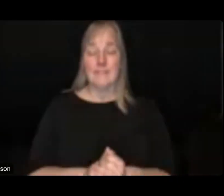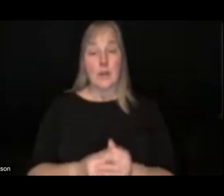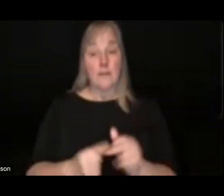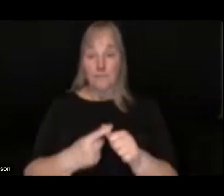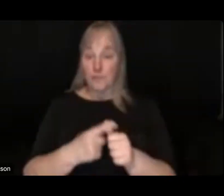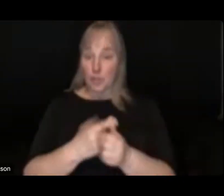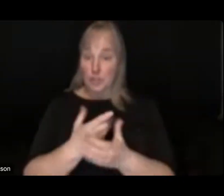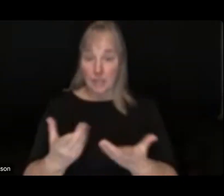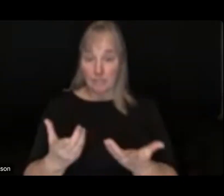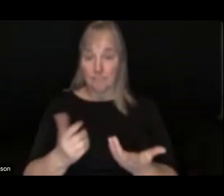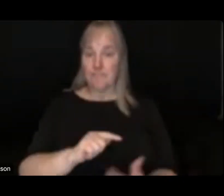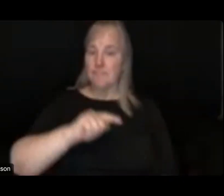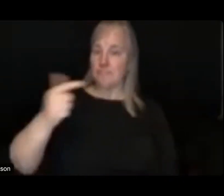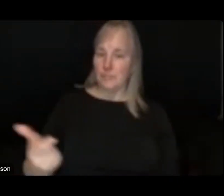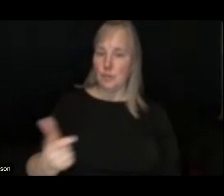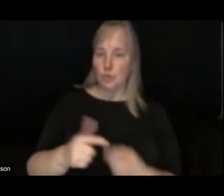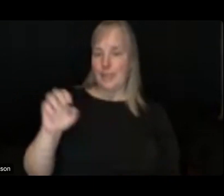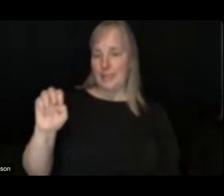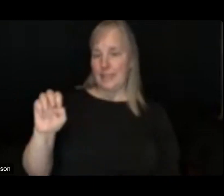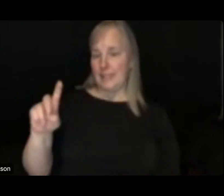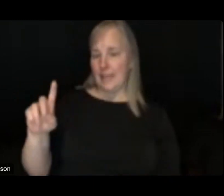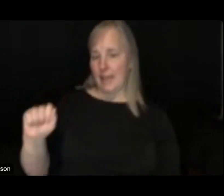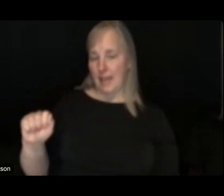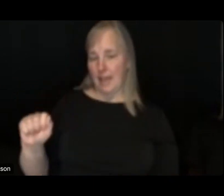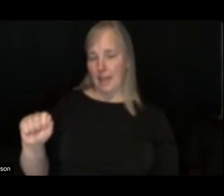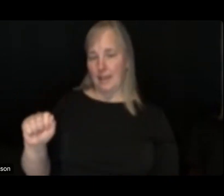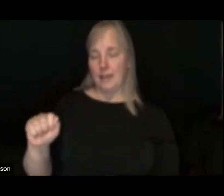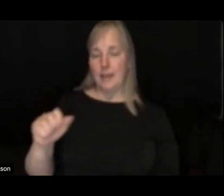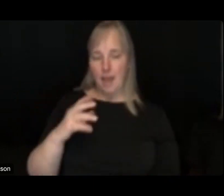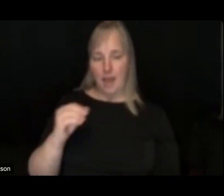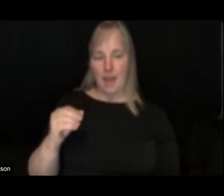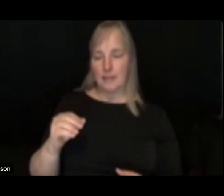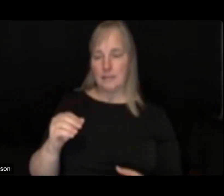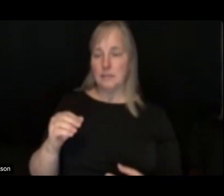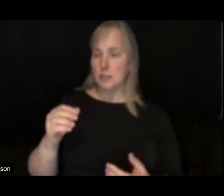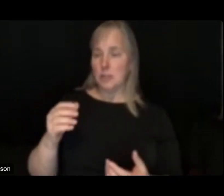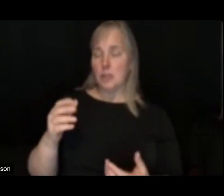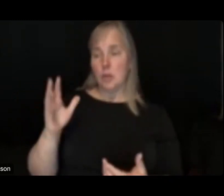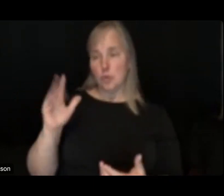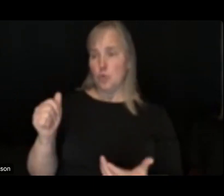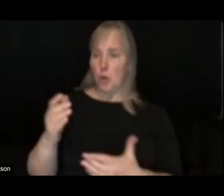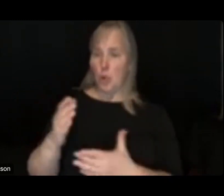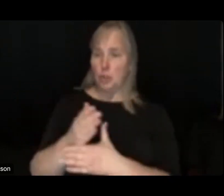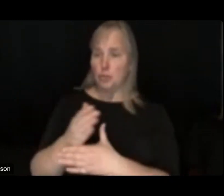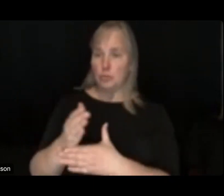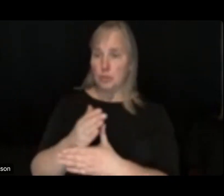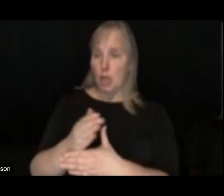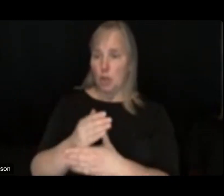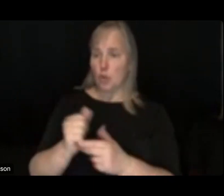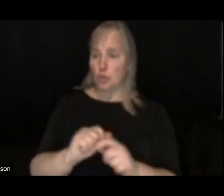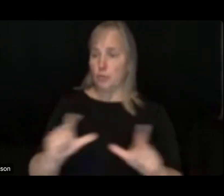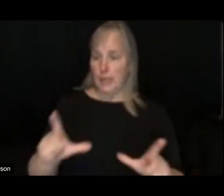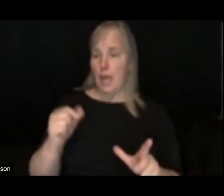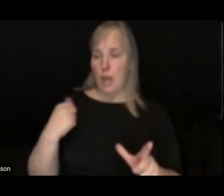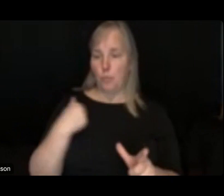hand it over to EDA. I think Zark, if you don't mind, share your screen and we can start. Thank you very much.